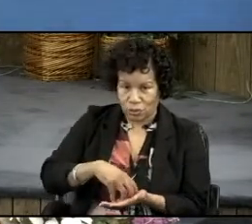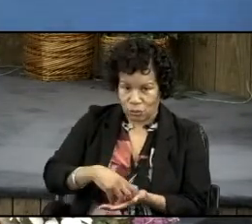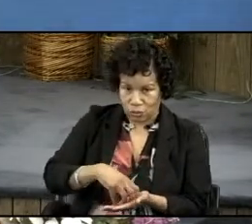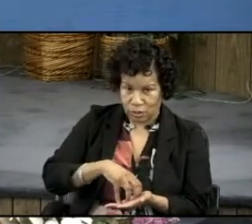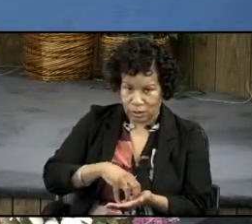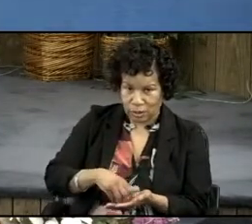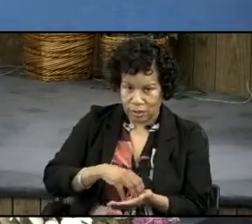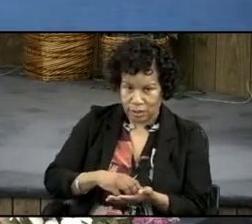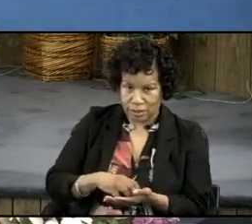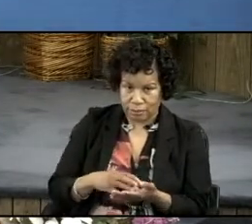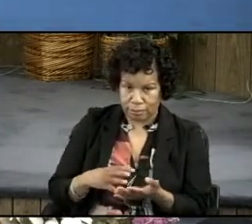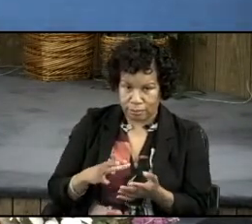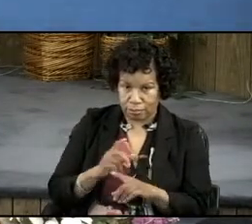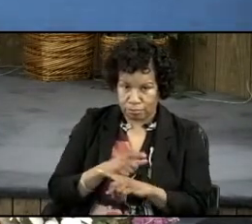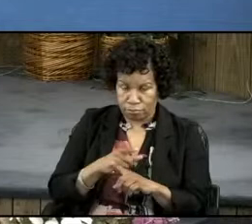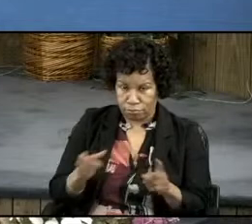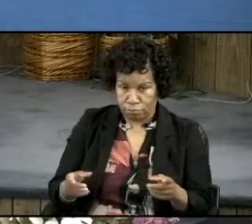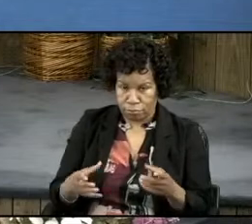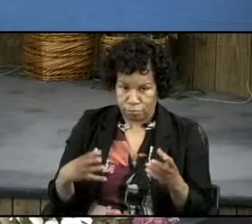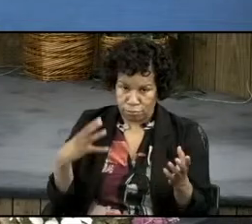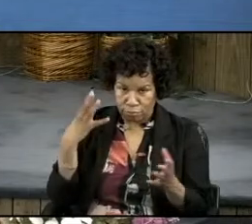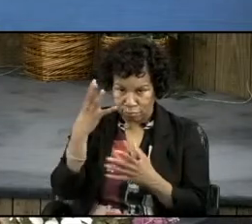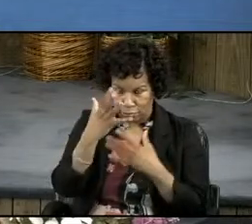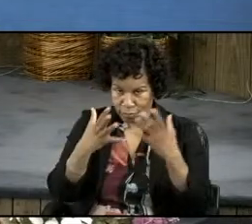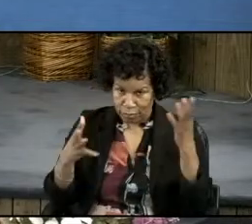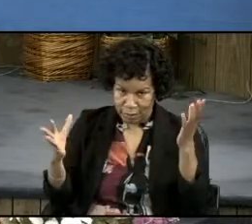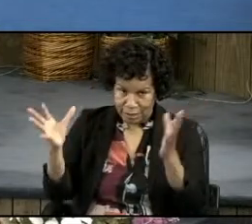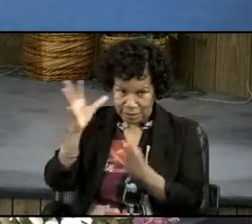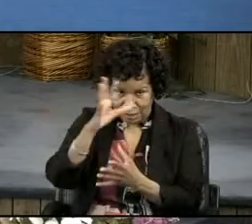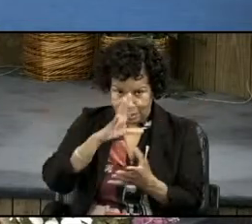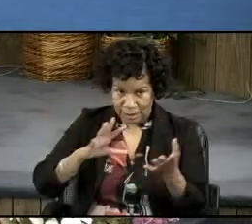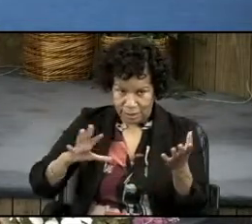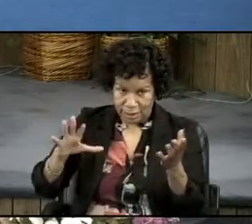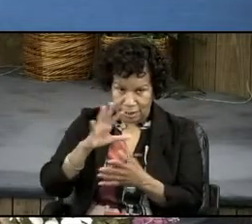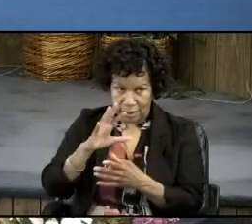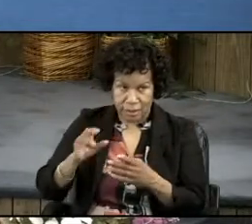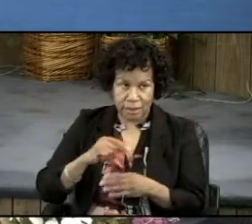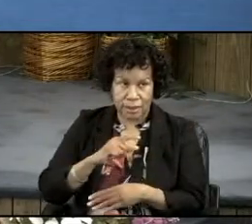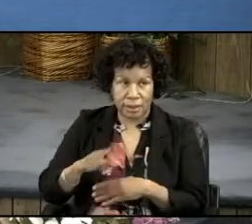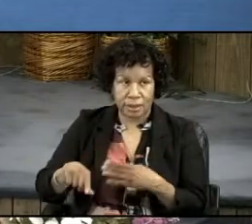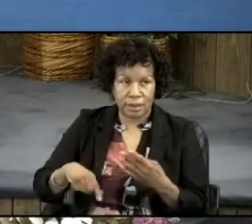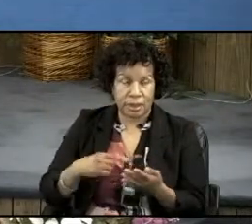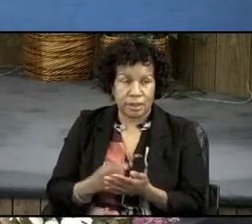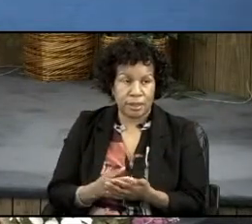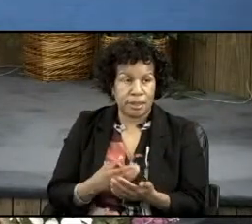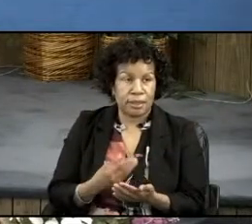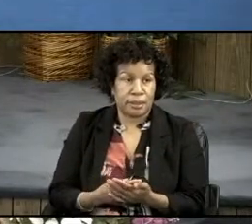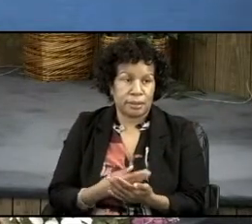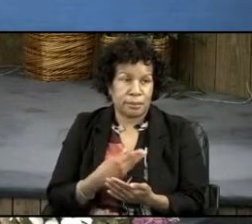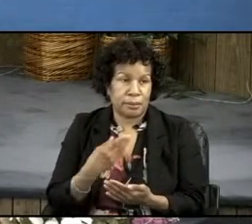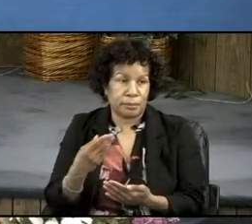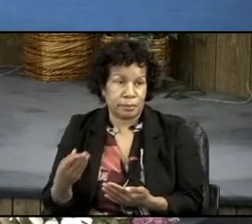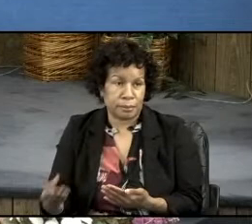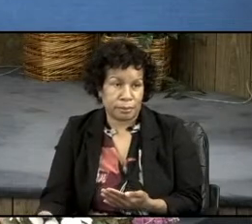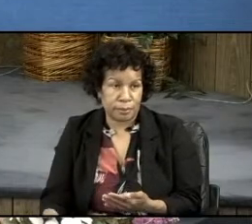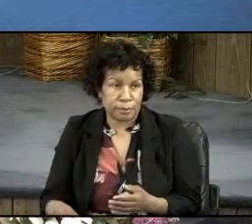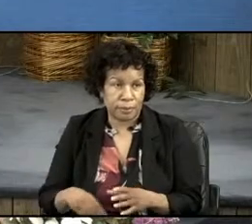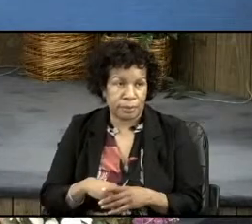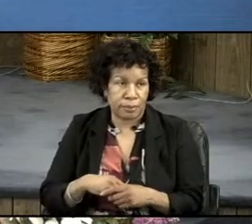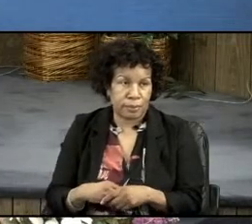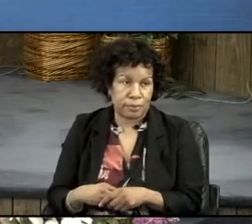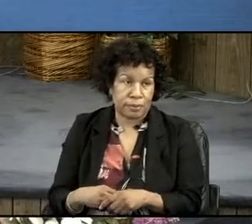or they were dizzy, about to pass out. Lord, have mercy. It's the army of the Lord. Verse 16